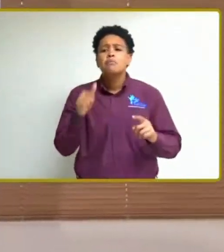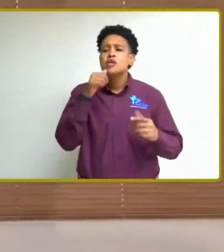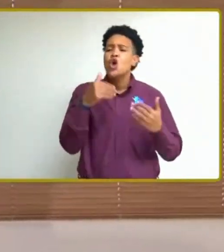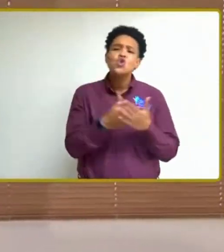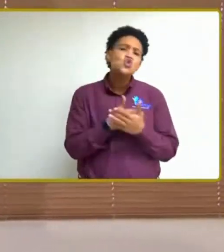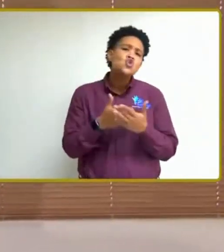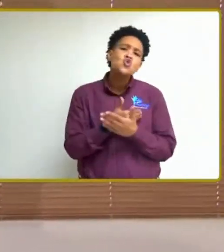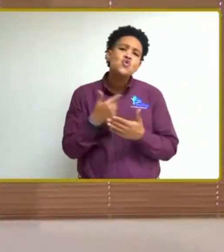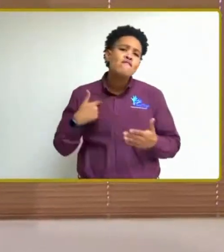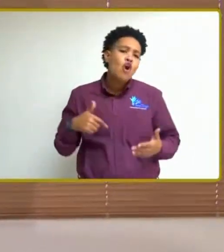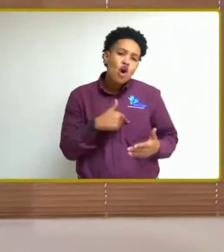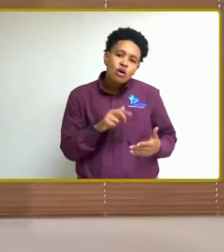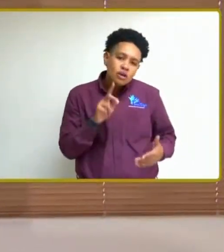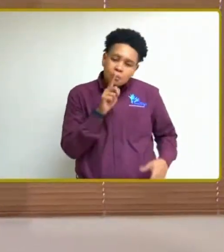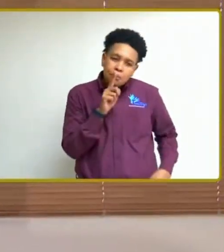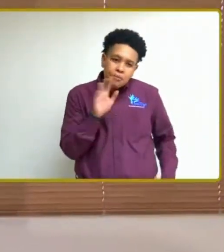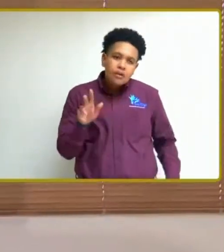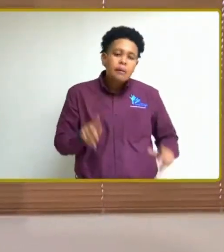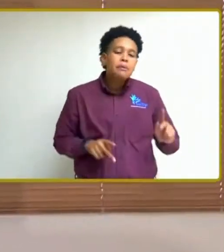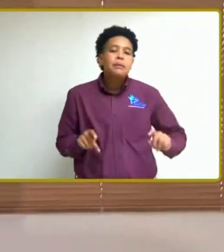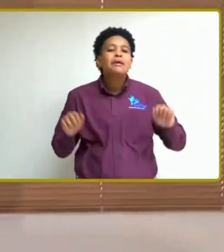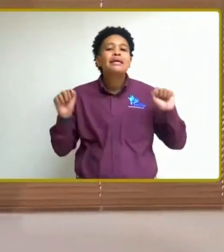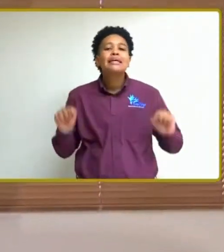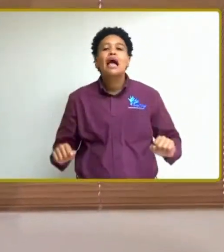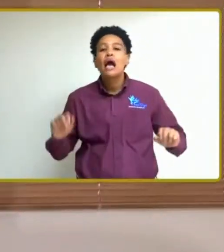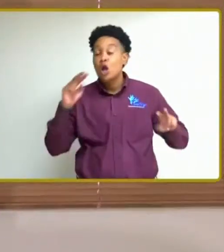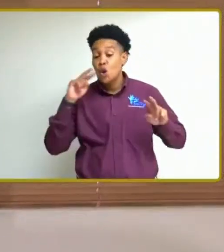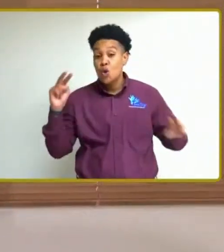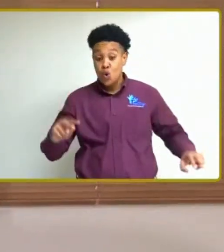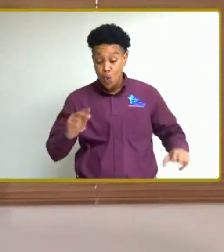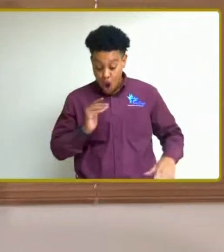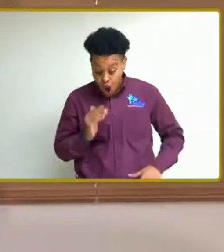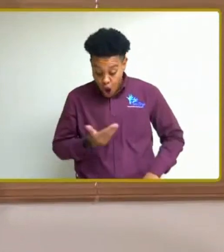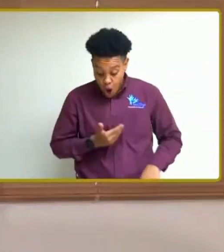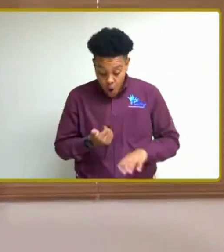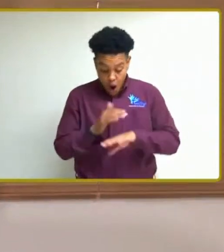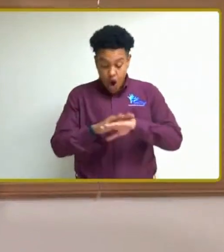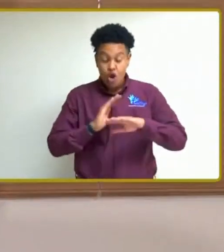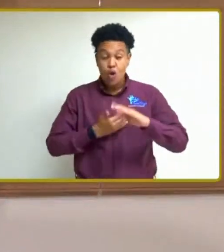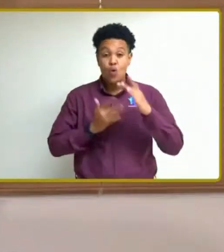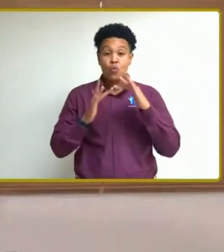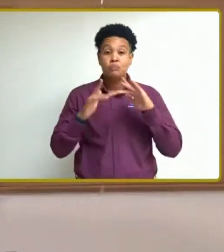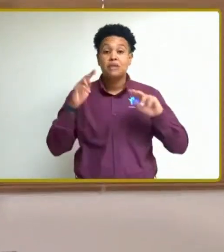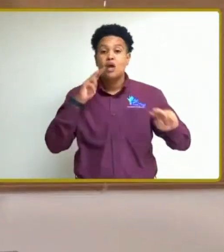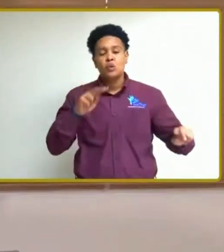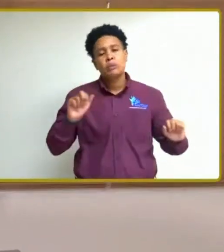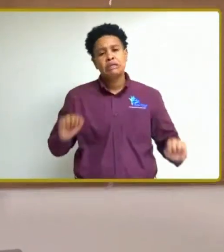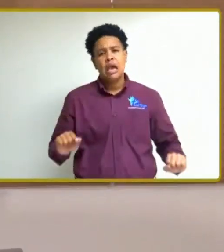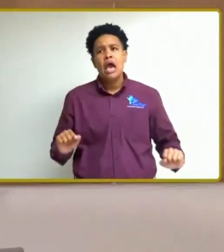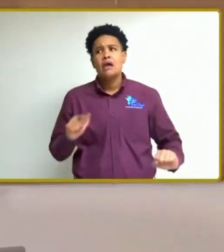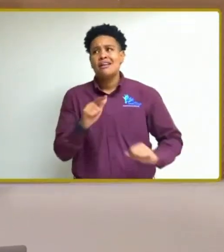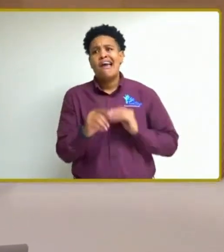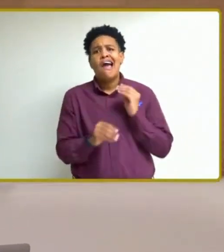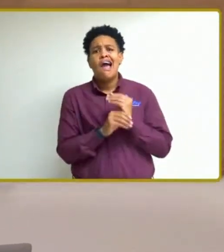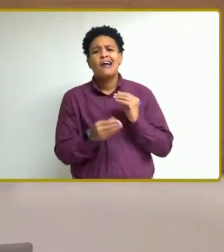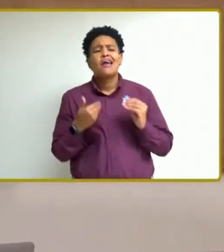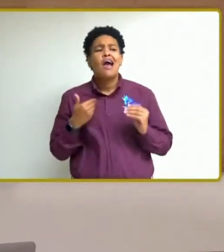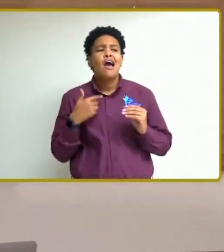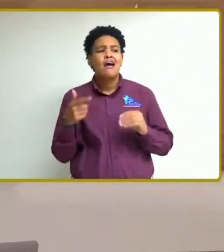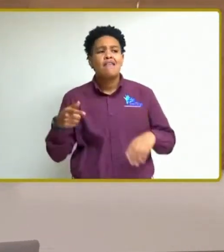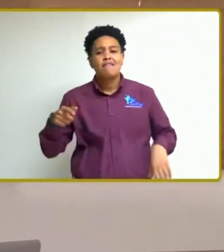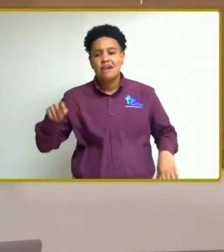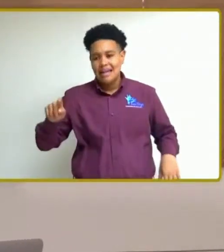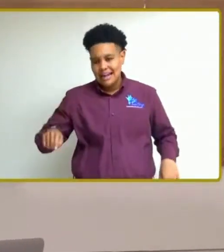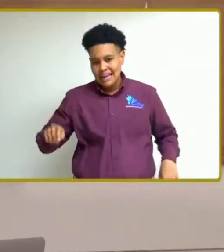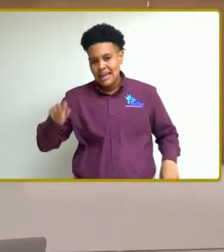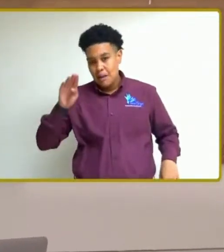new to us. Persons can look at on our website, and there is a button to